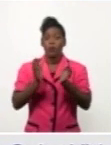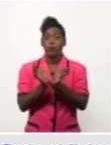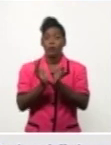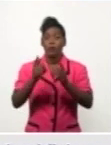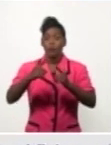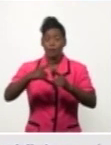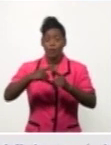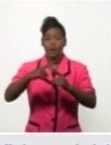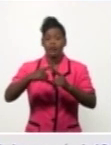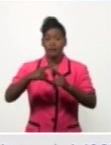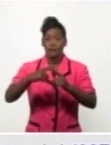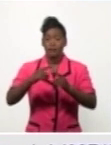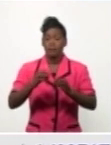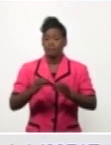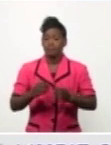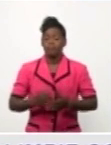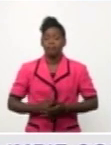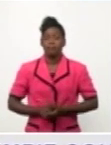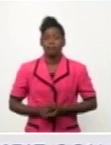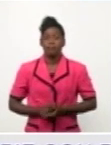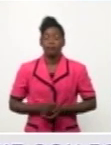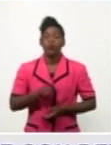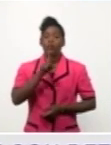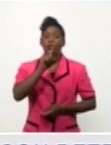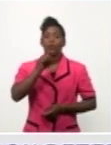Matanzas with